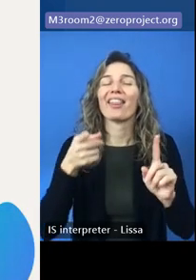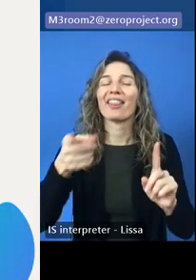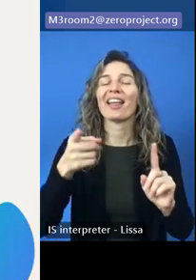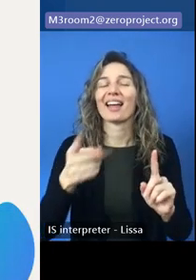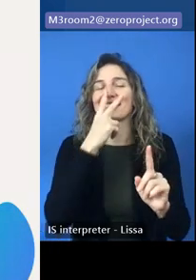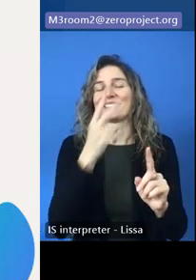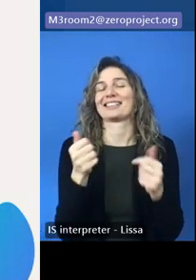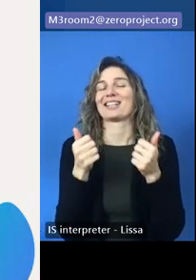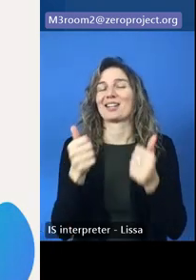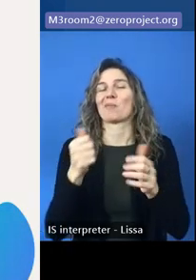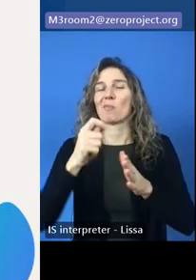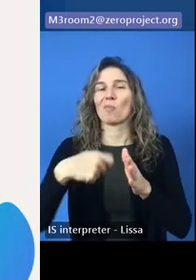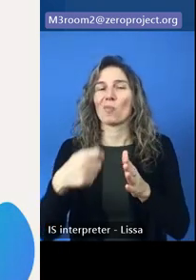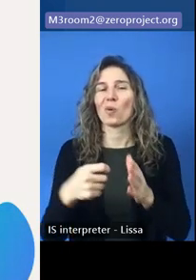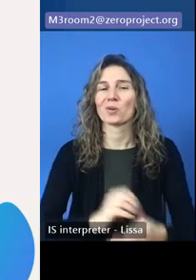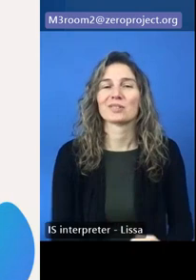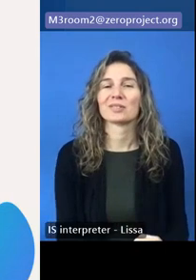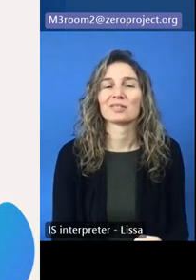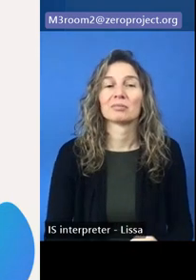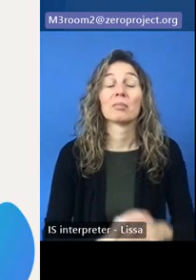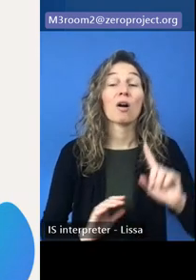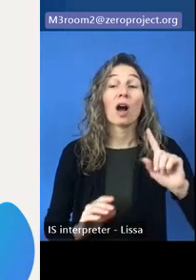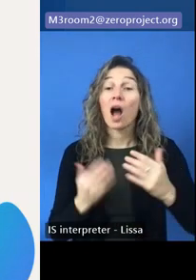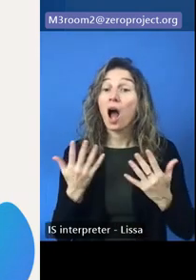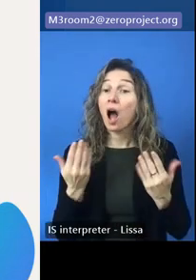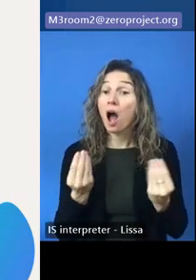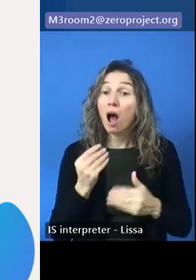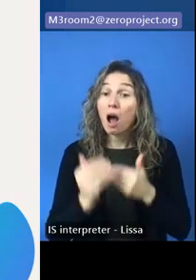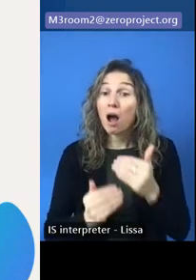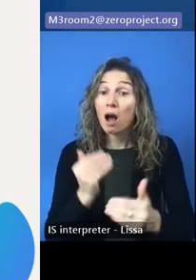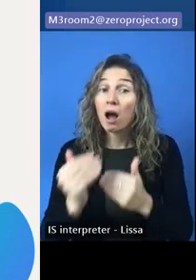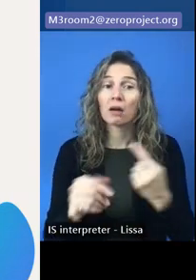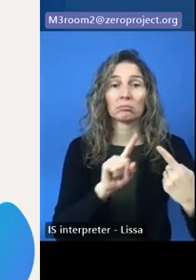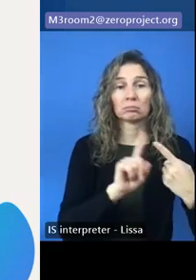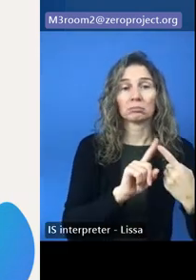are, first one, we created our soft skills program,